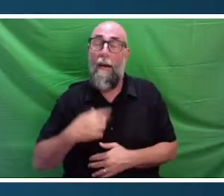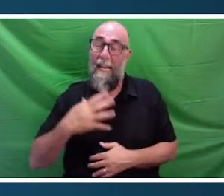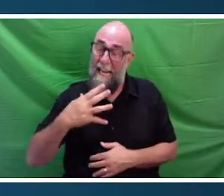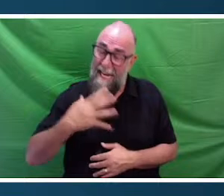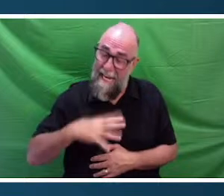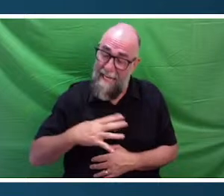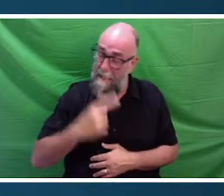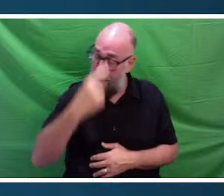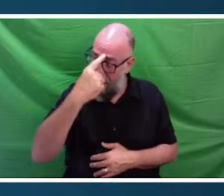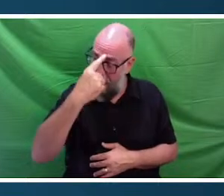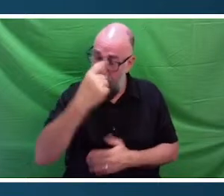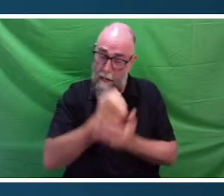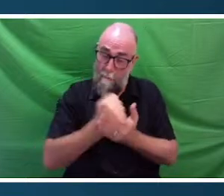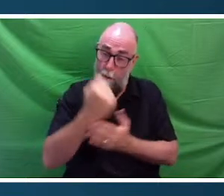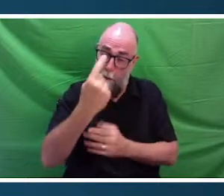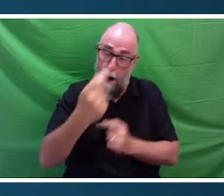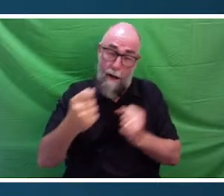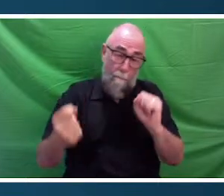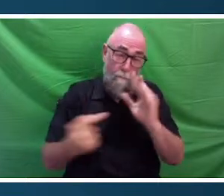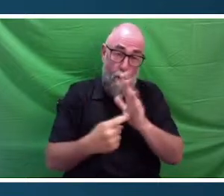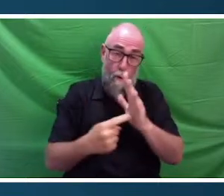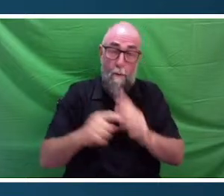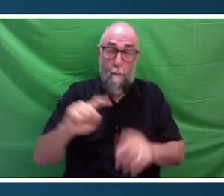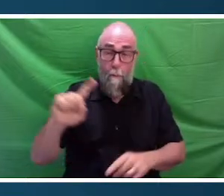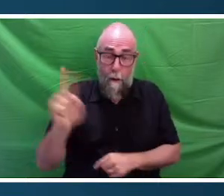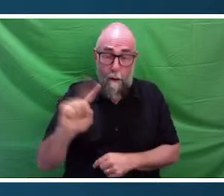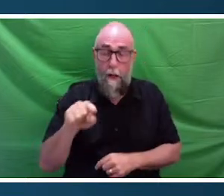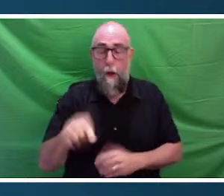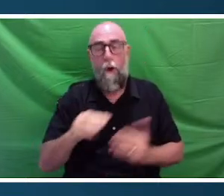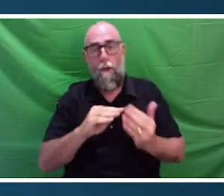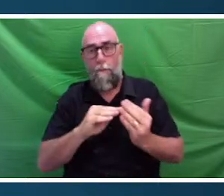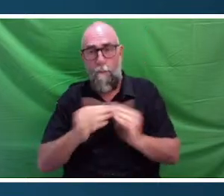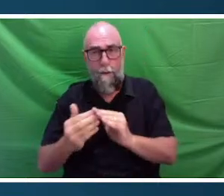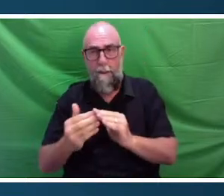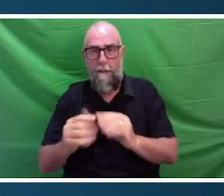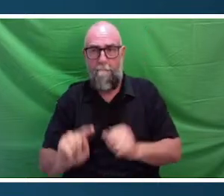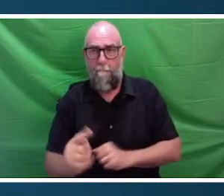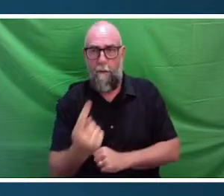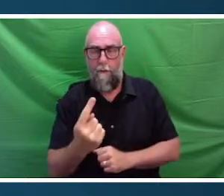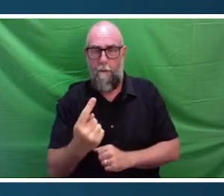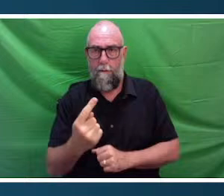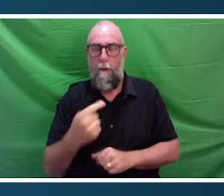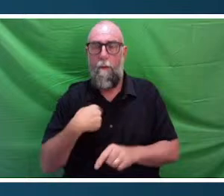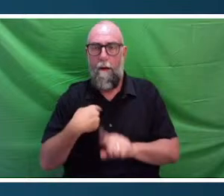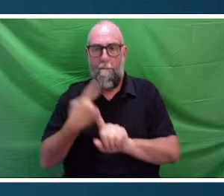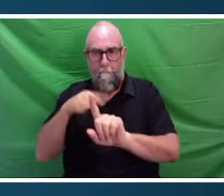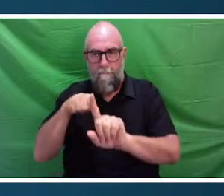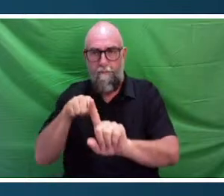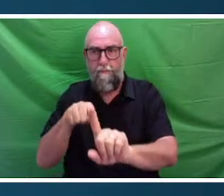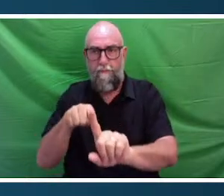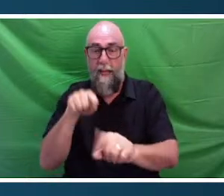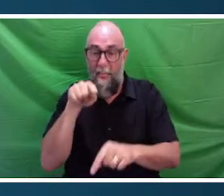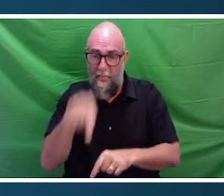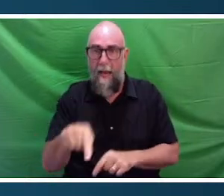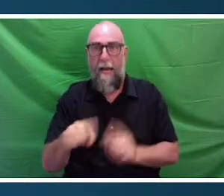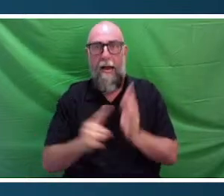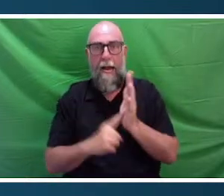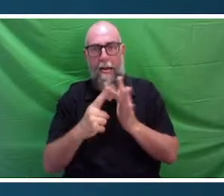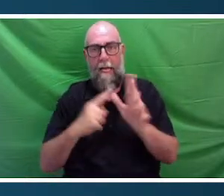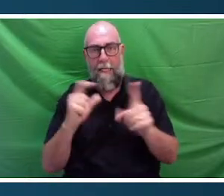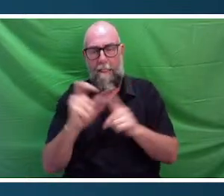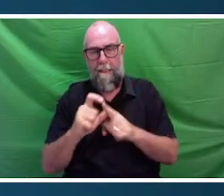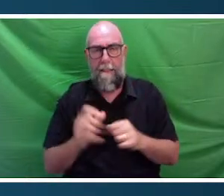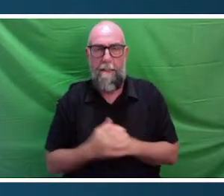communities themselves. Third, the provision of quality funding at a scale is necessary.